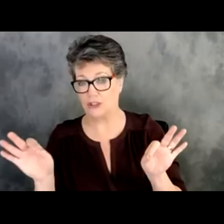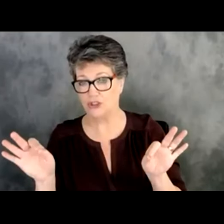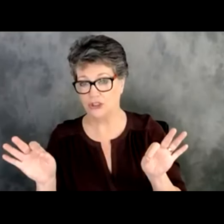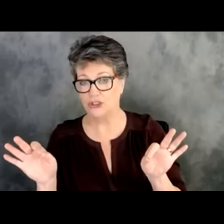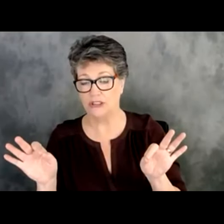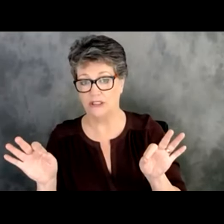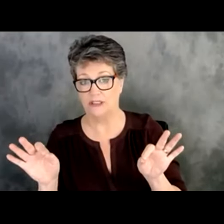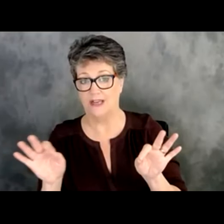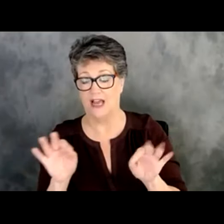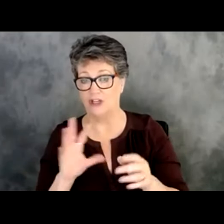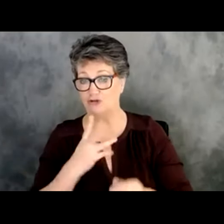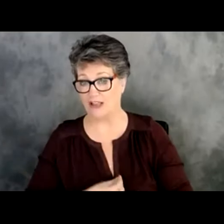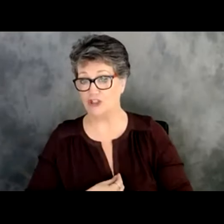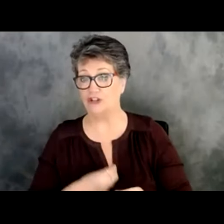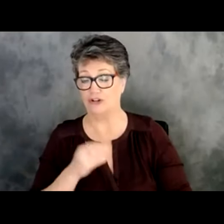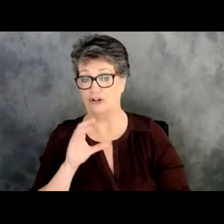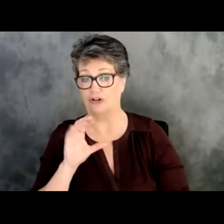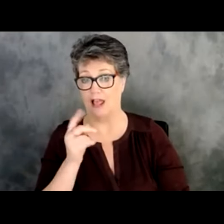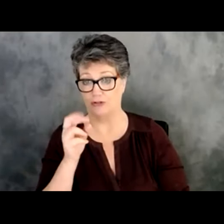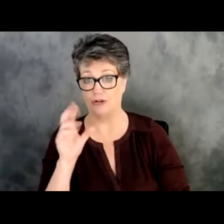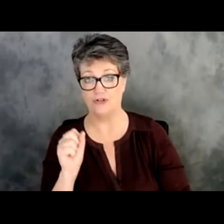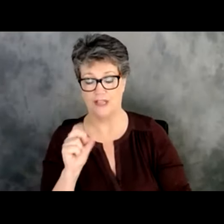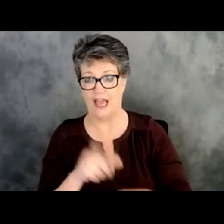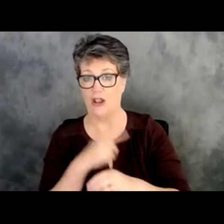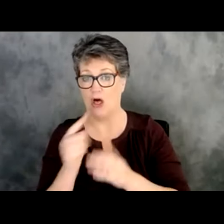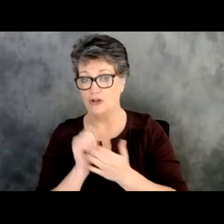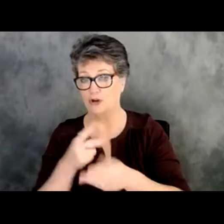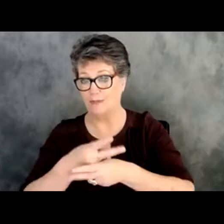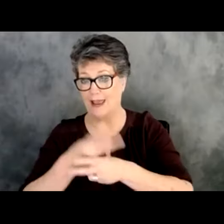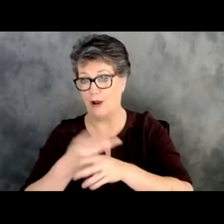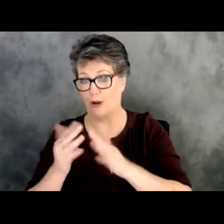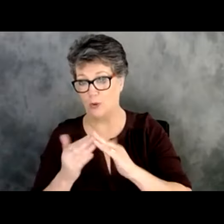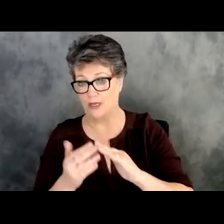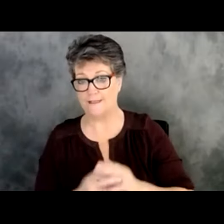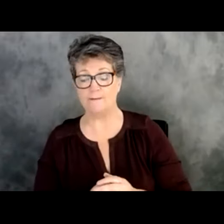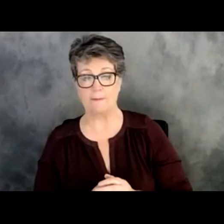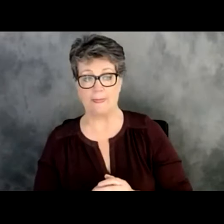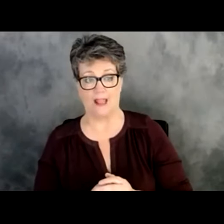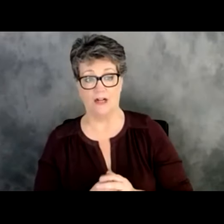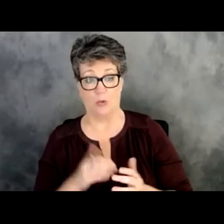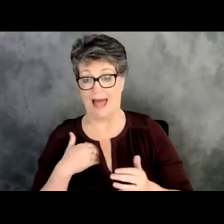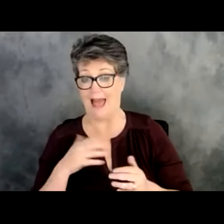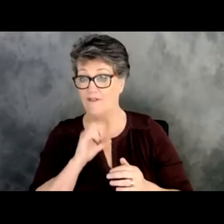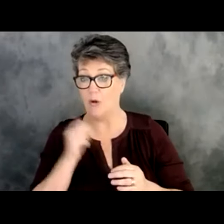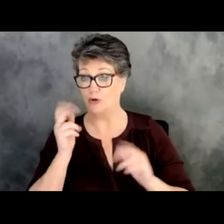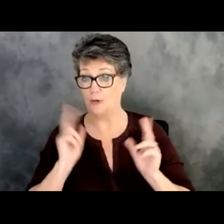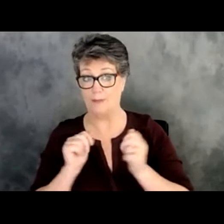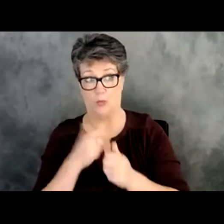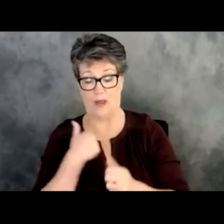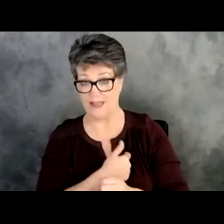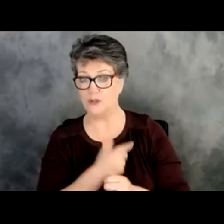on transgender elders in long-term care communities. And we'll have elders with us who can share